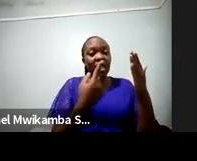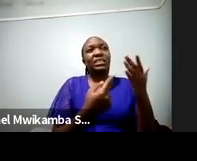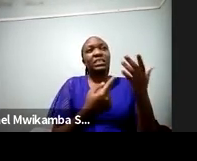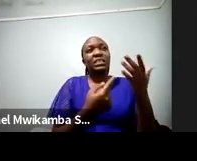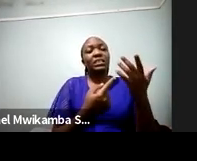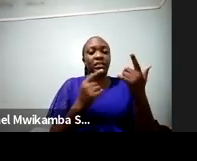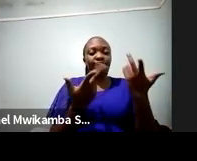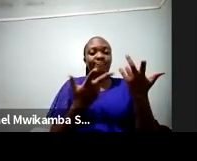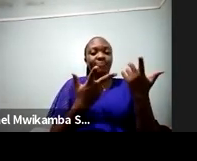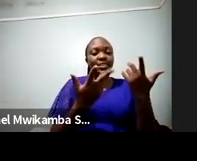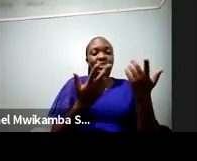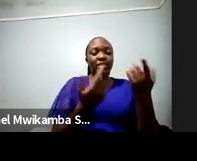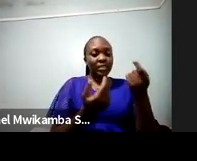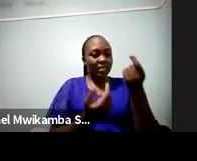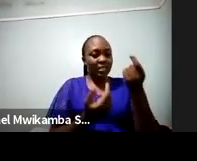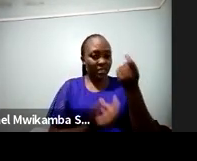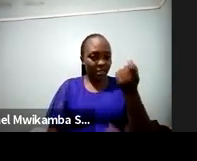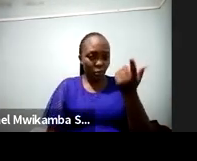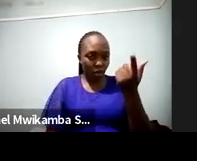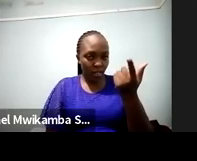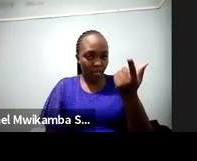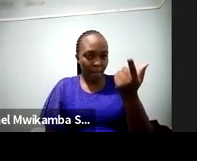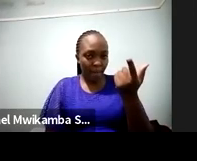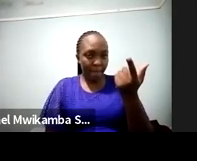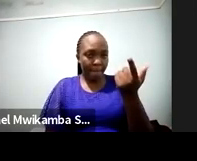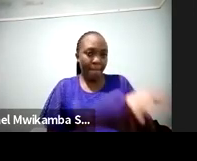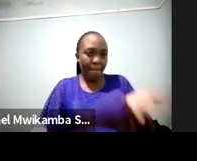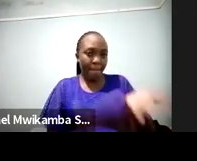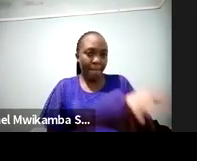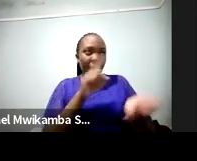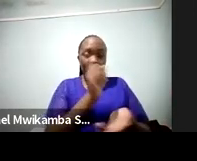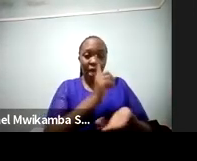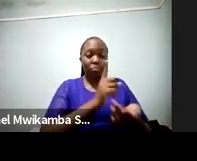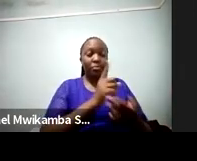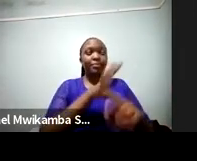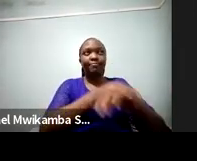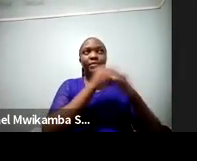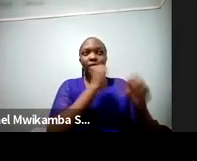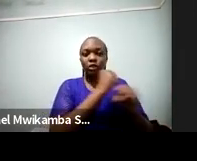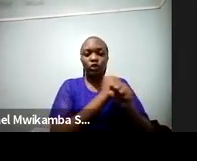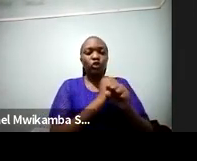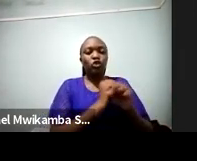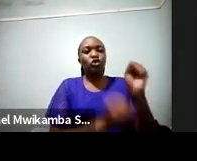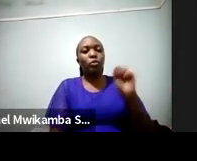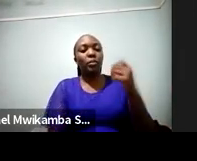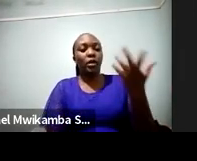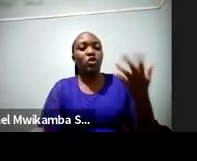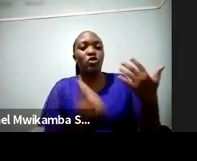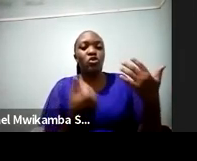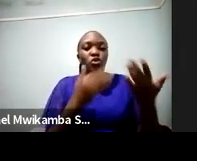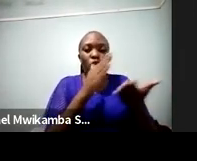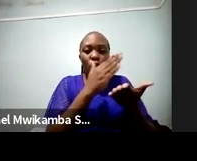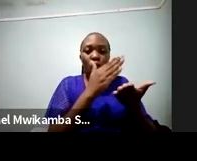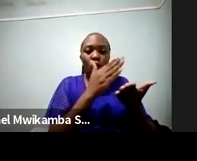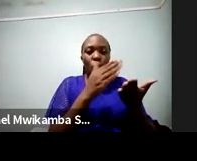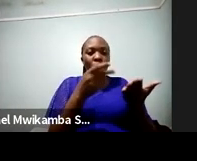nyumba unakaa ya 7K. You need to eat. You need transport. What are you saving? I think from when we